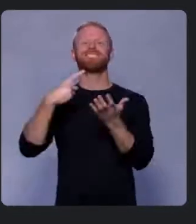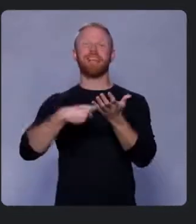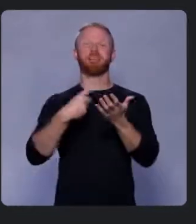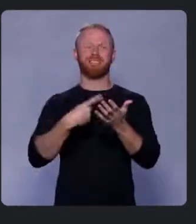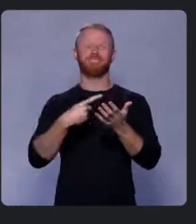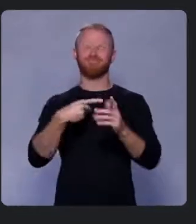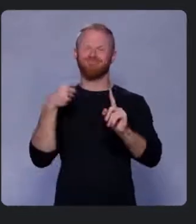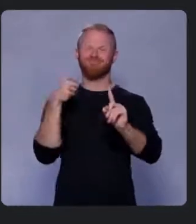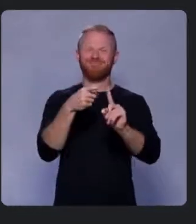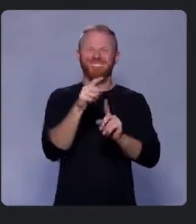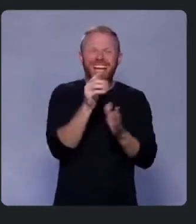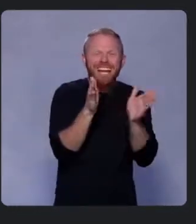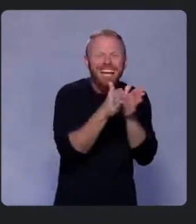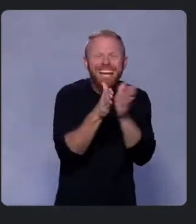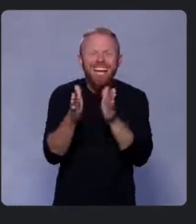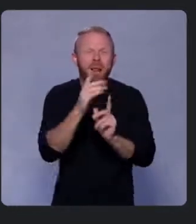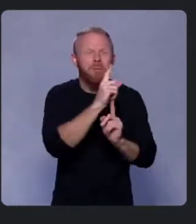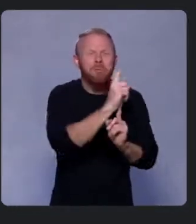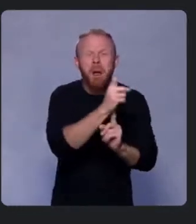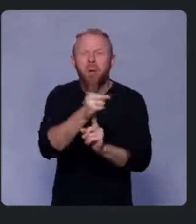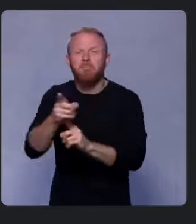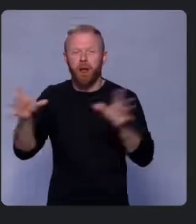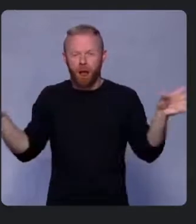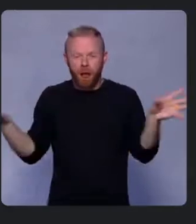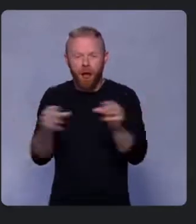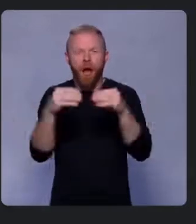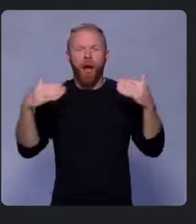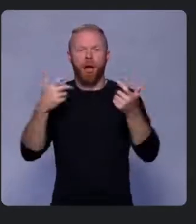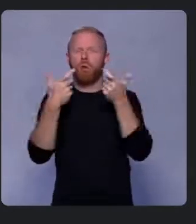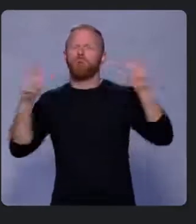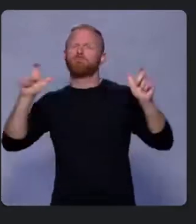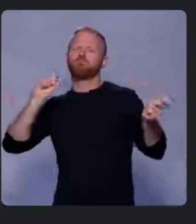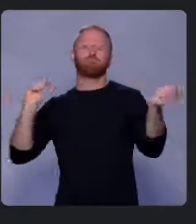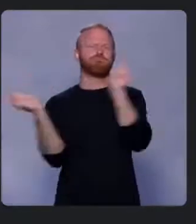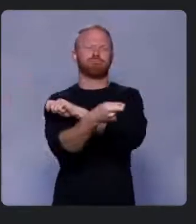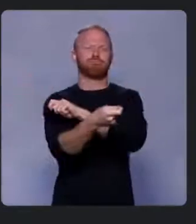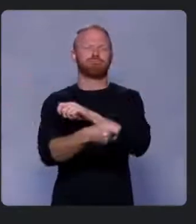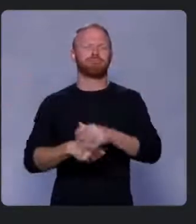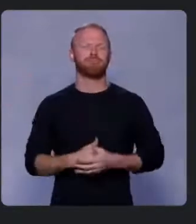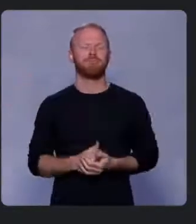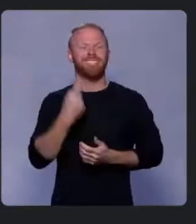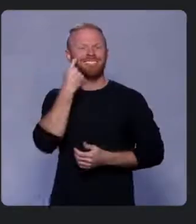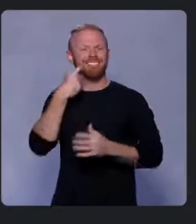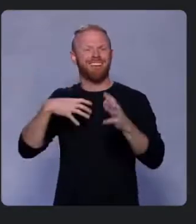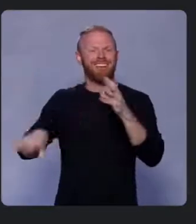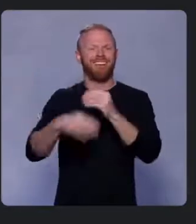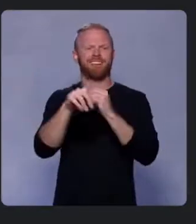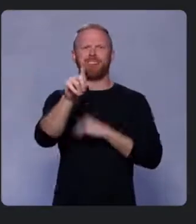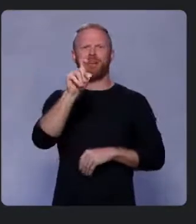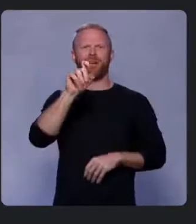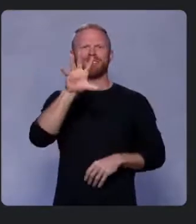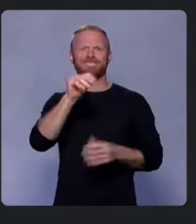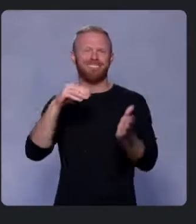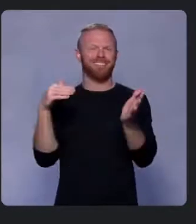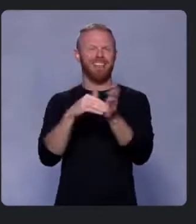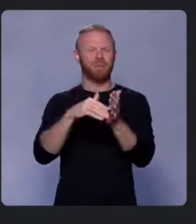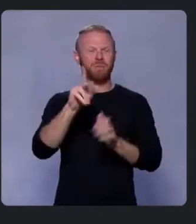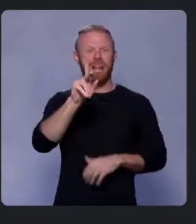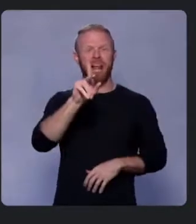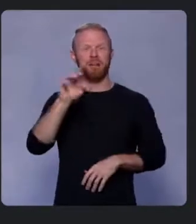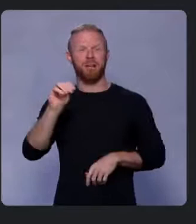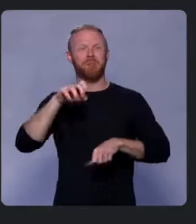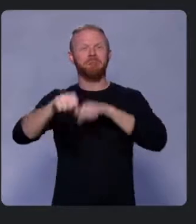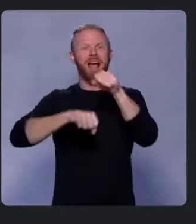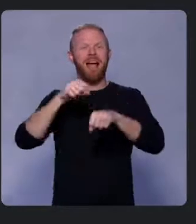Sometimes it's about helping in little moments that add up to big changes. Recently, we added 150,000 kilometers of